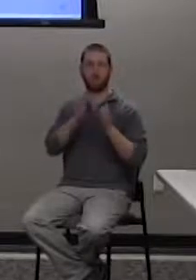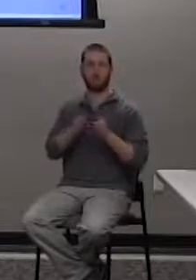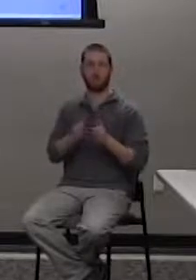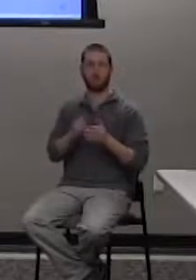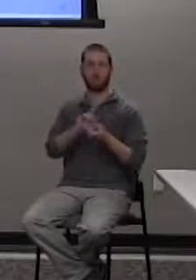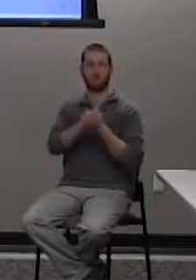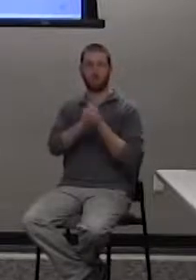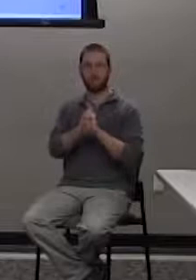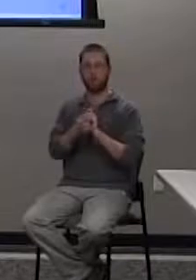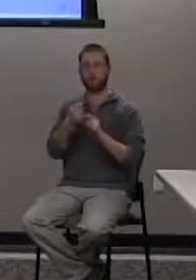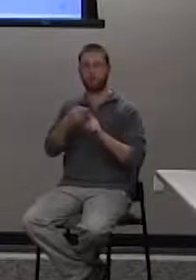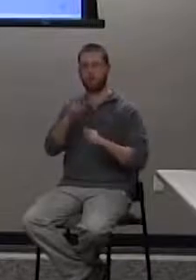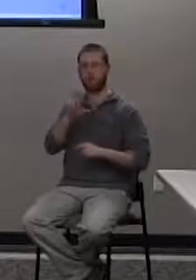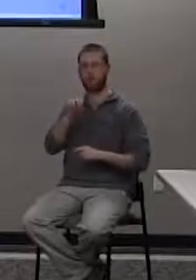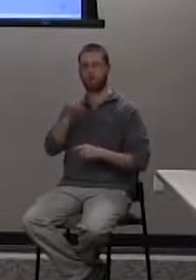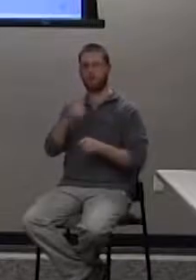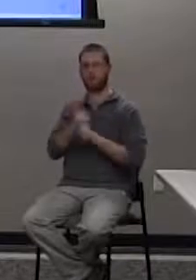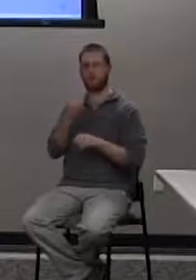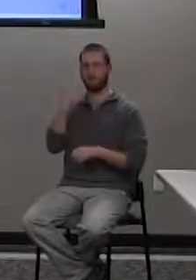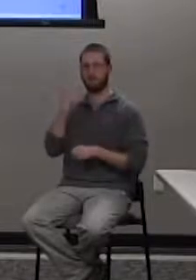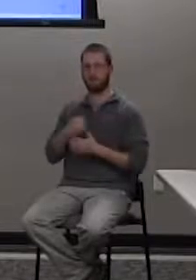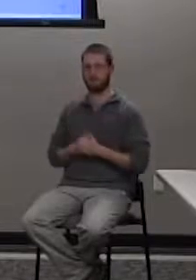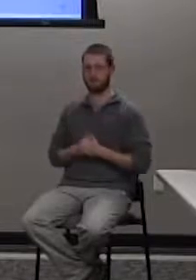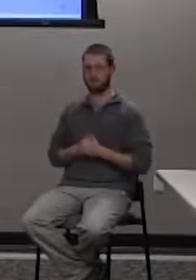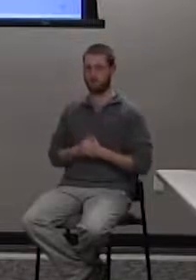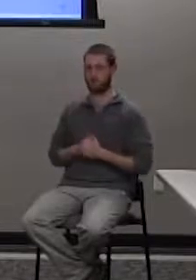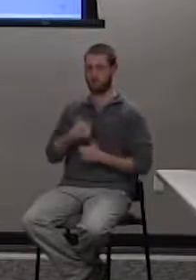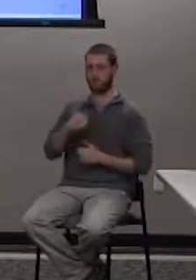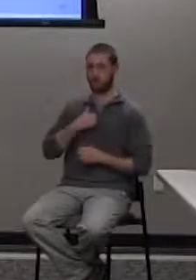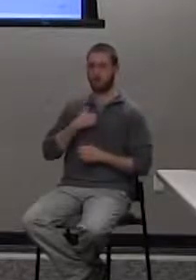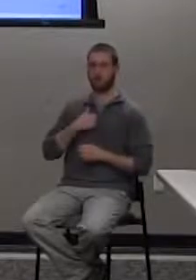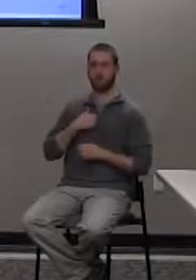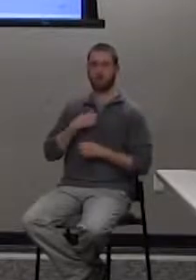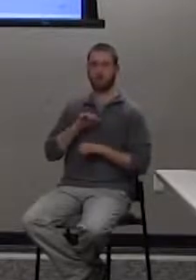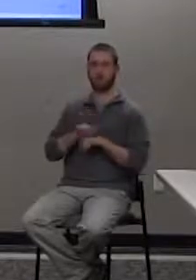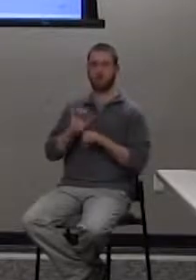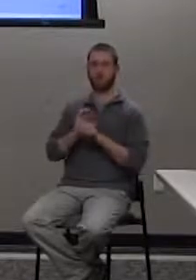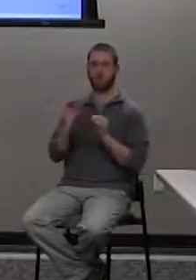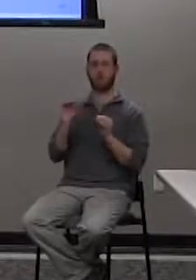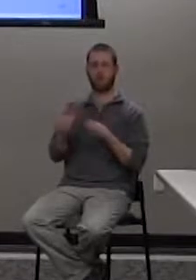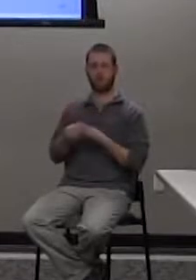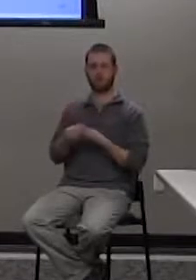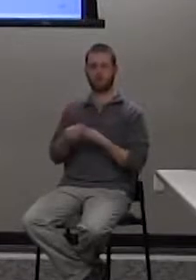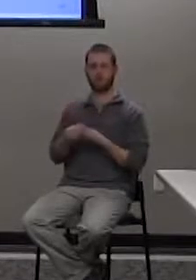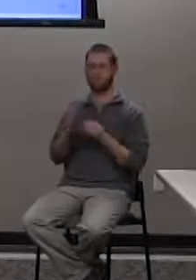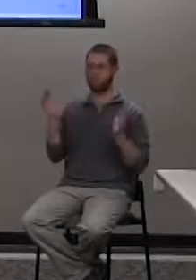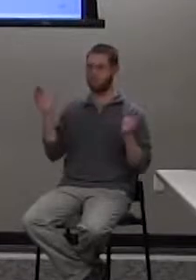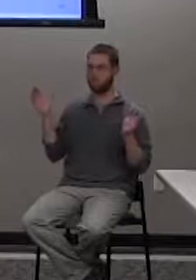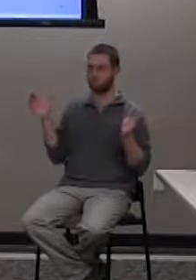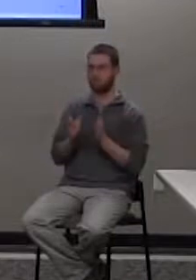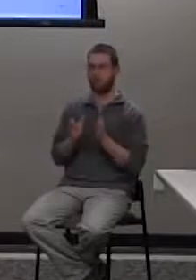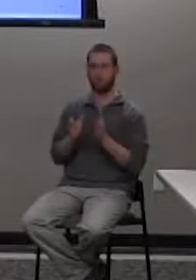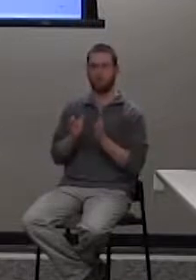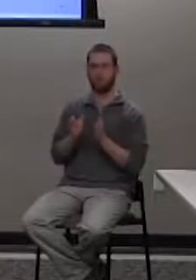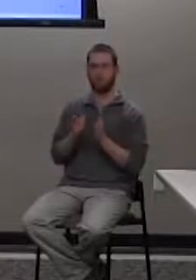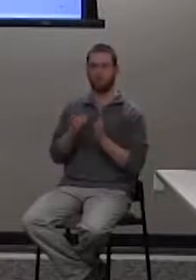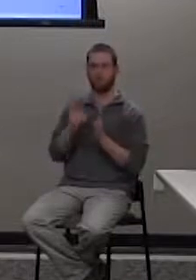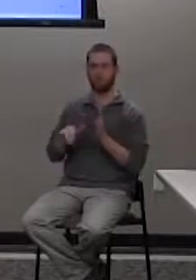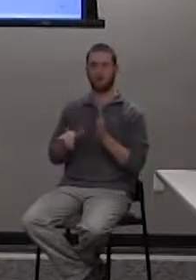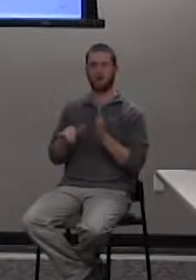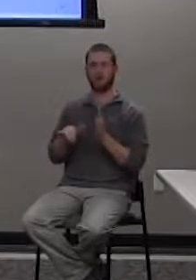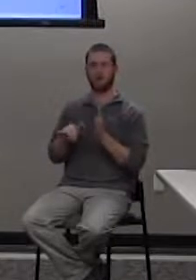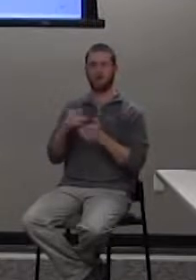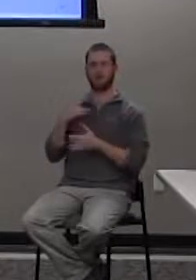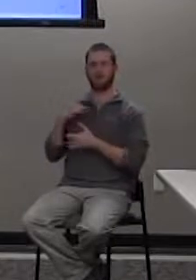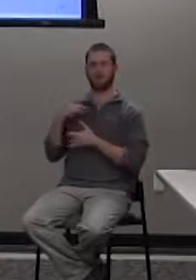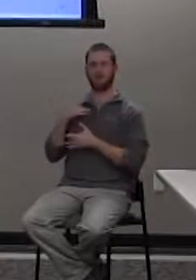than it was 30 years ago. I'm producing in an office environment that's substantially smaller on a per square foot basis than would have been